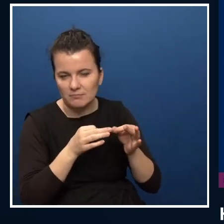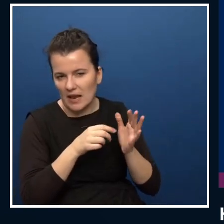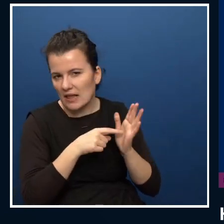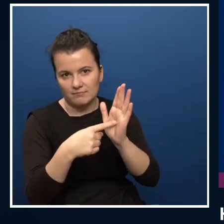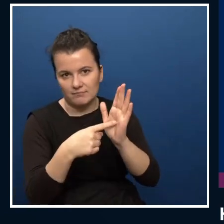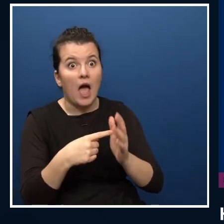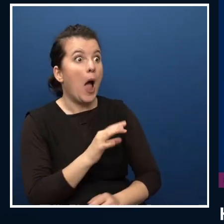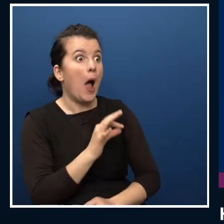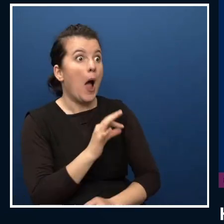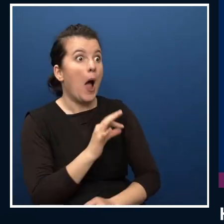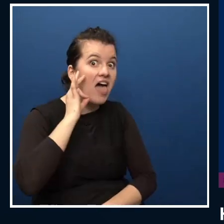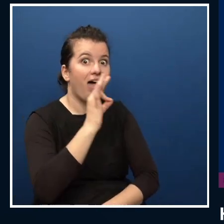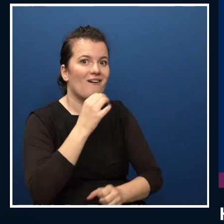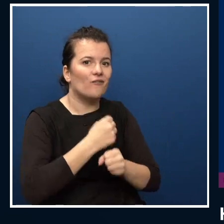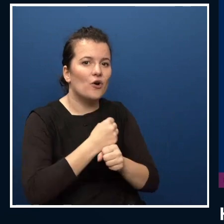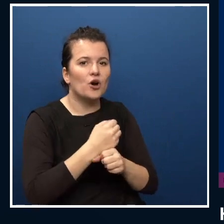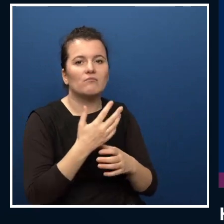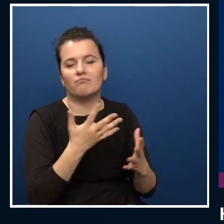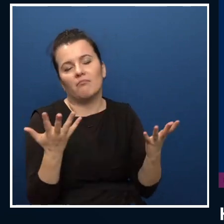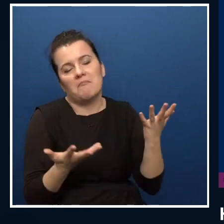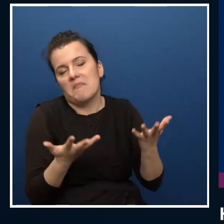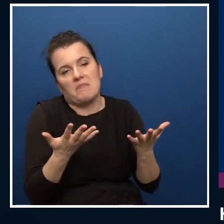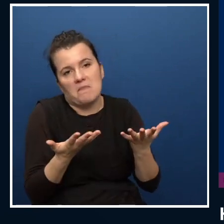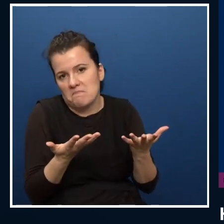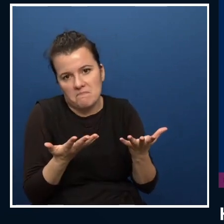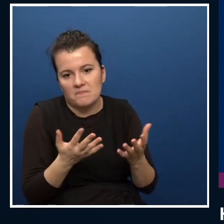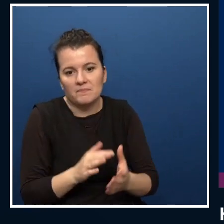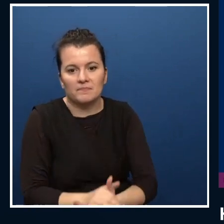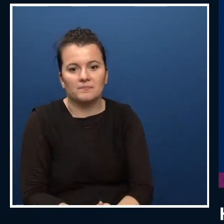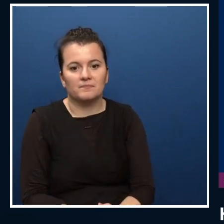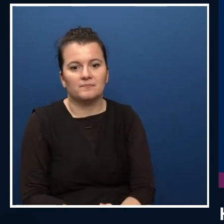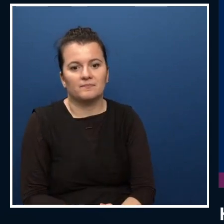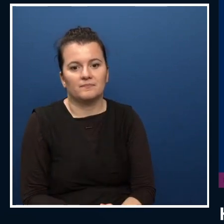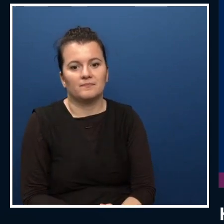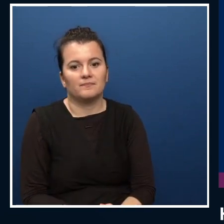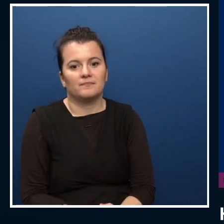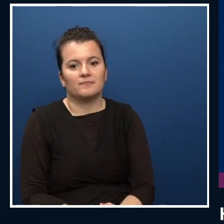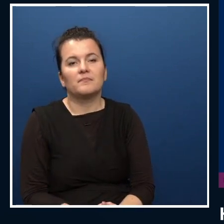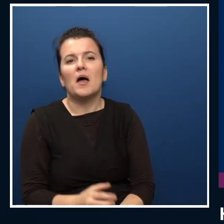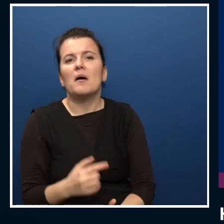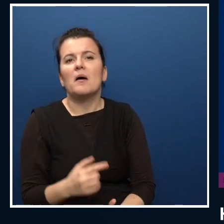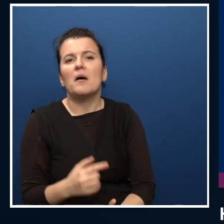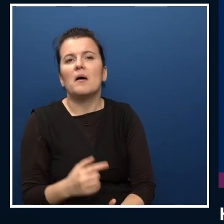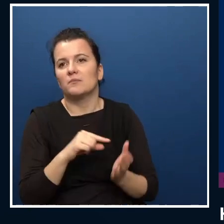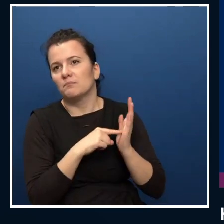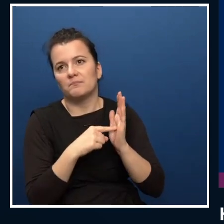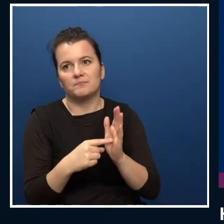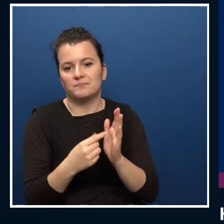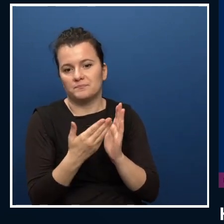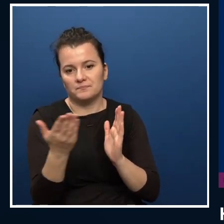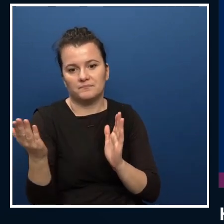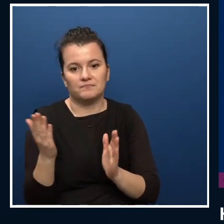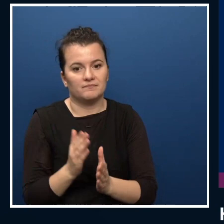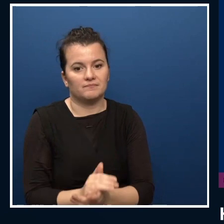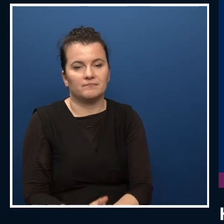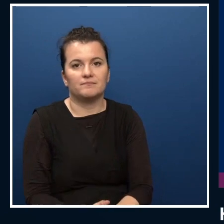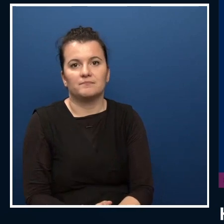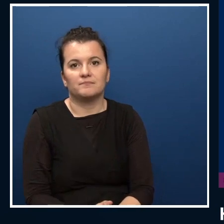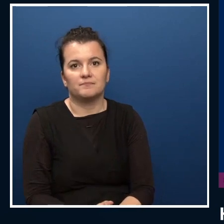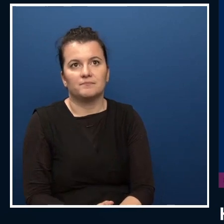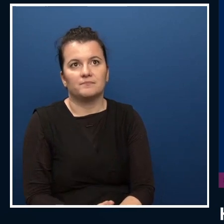this 6 months ago. So why did it take so long? It's because I was doing it an hour here and an hour